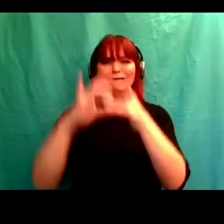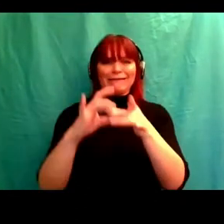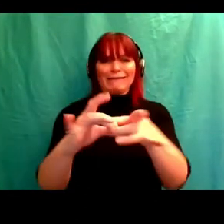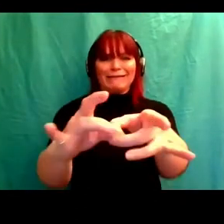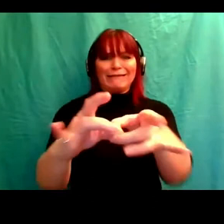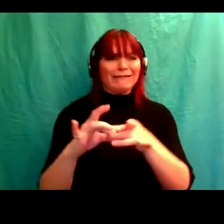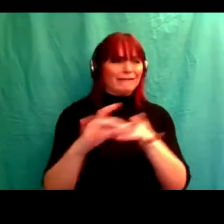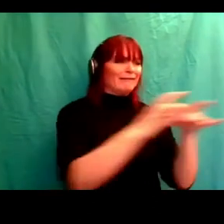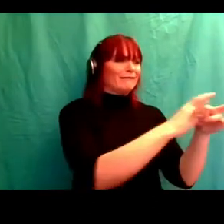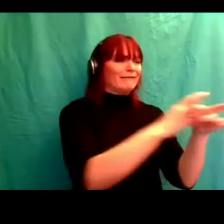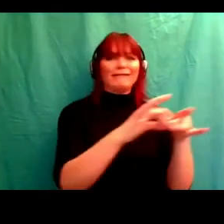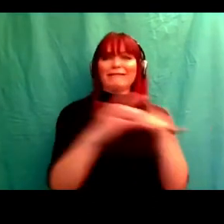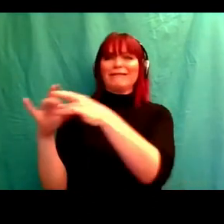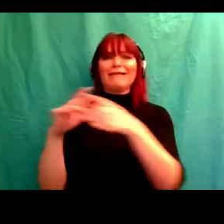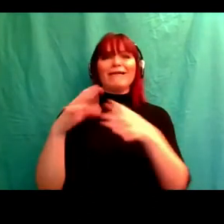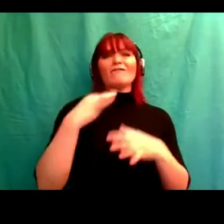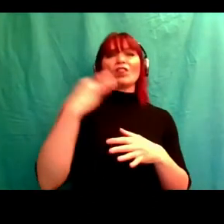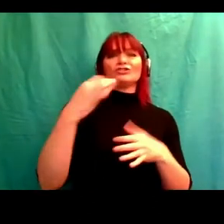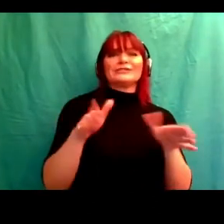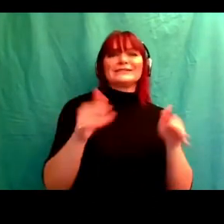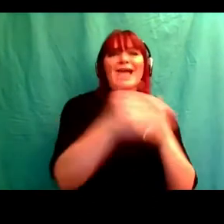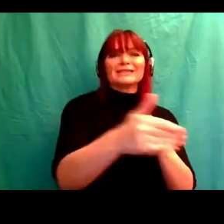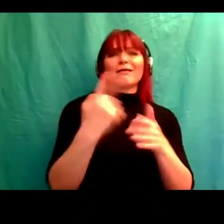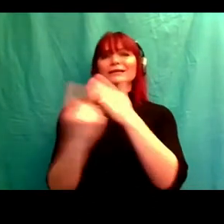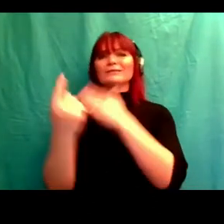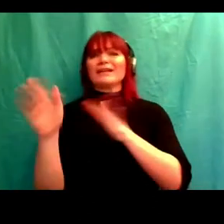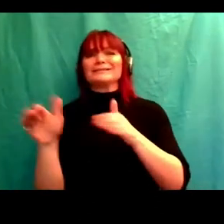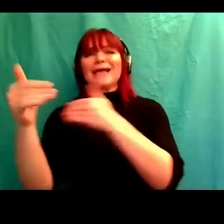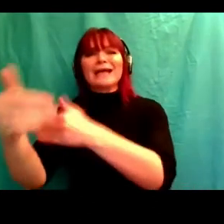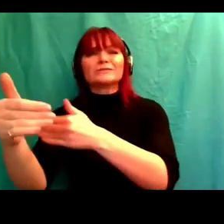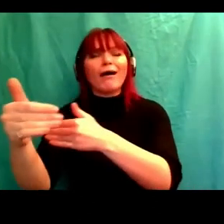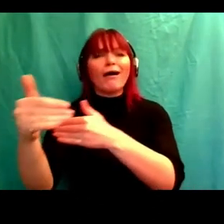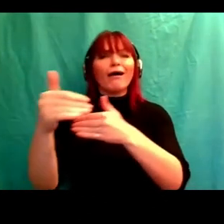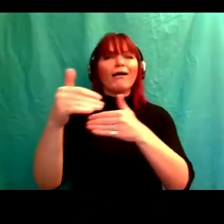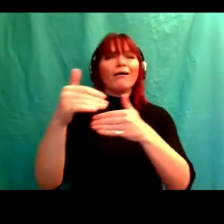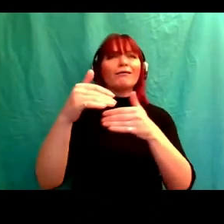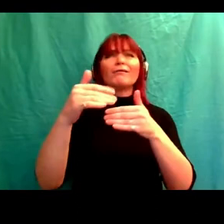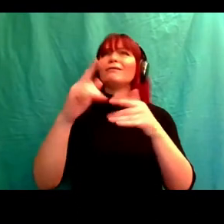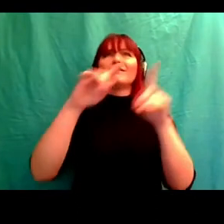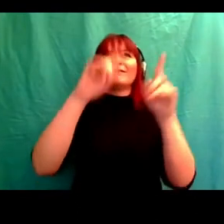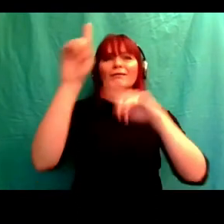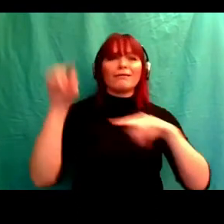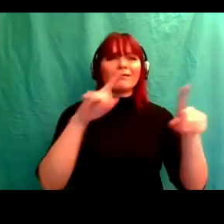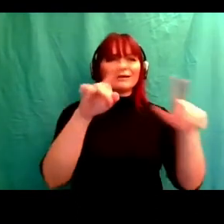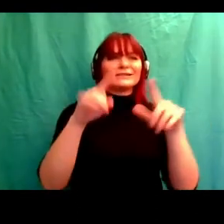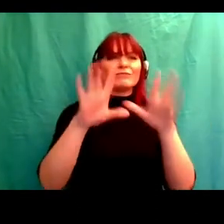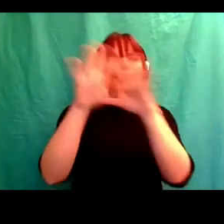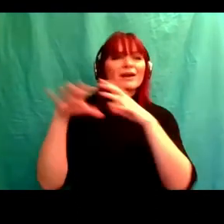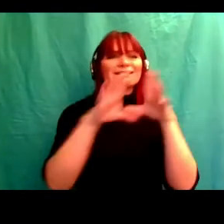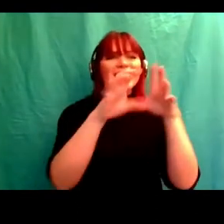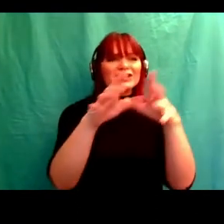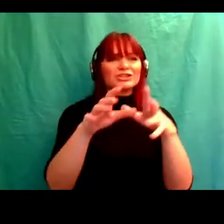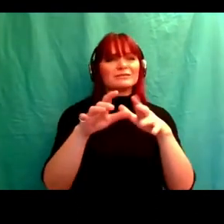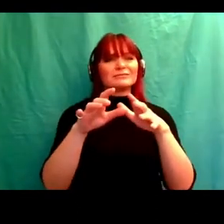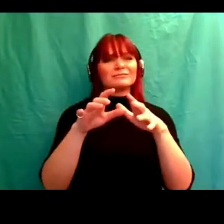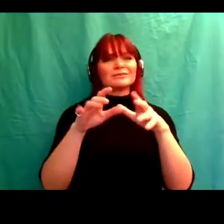community services. There's the voluntary sector, there's the independent sector. So I think this, the nature of system working is becoming more real, but